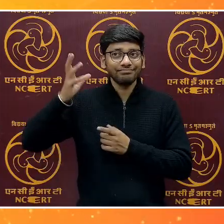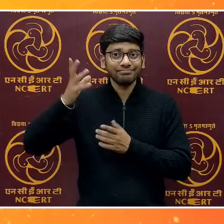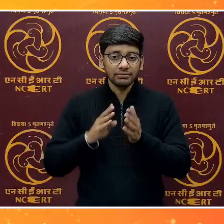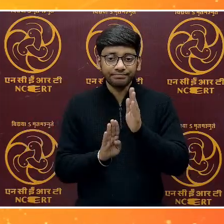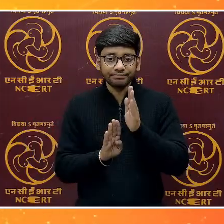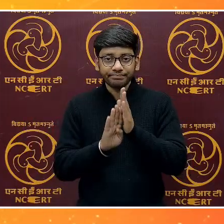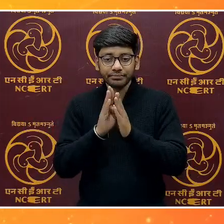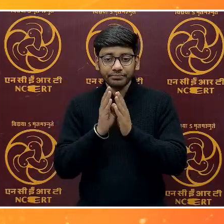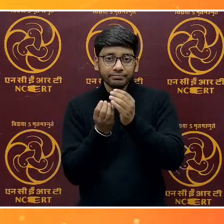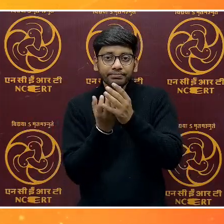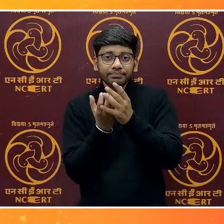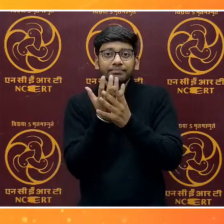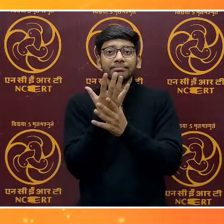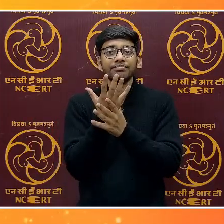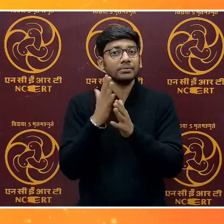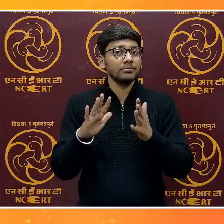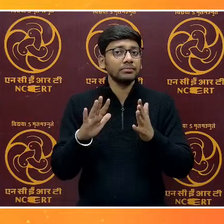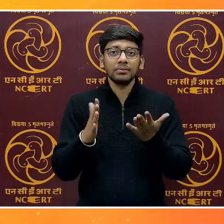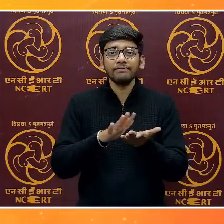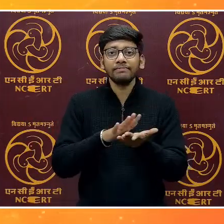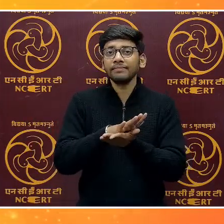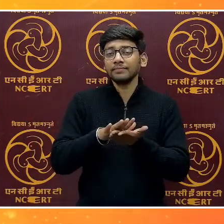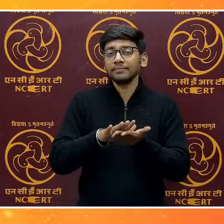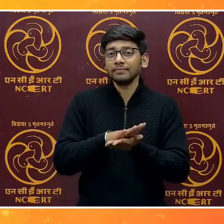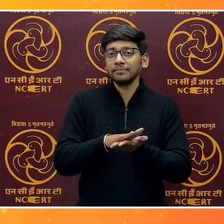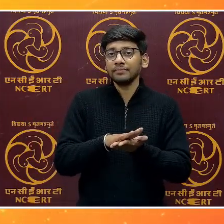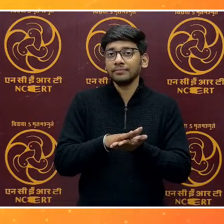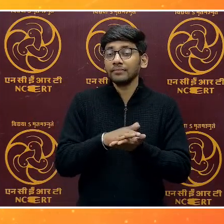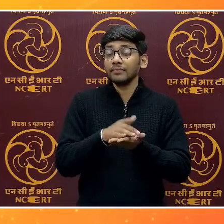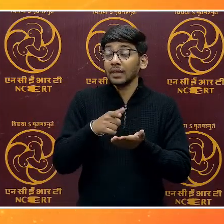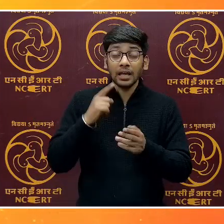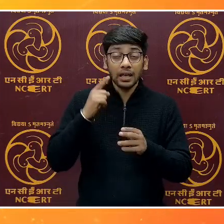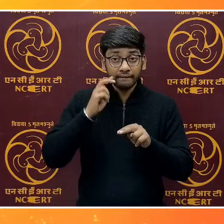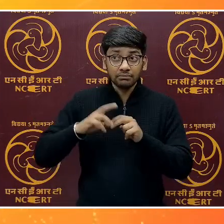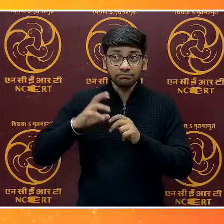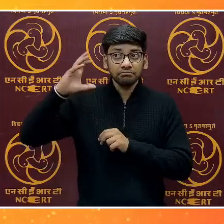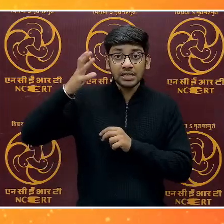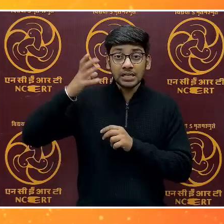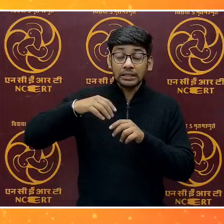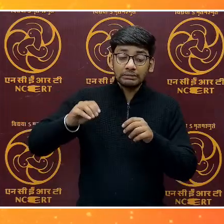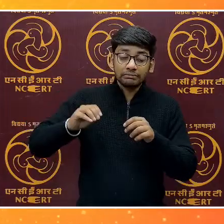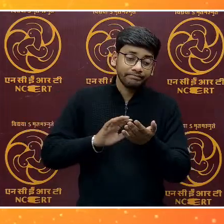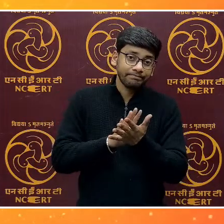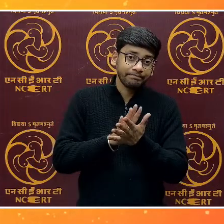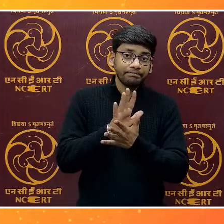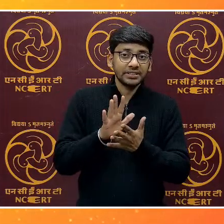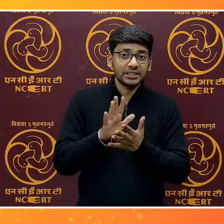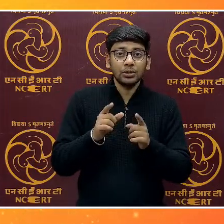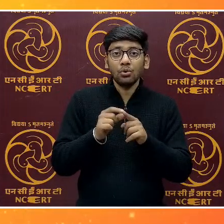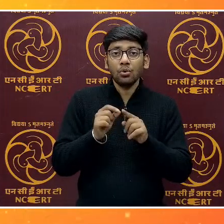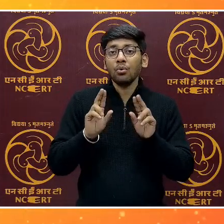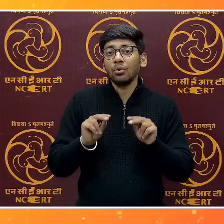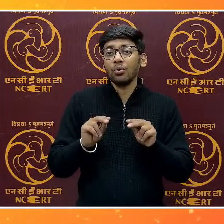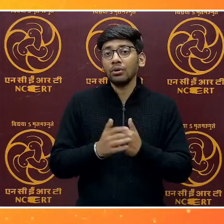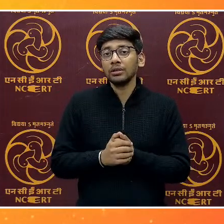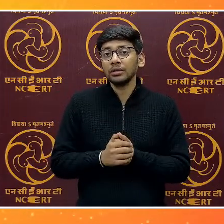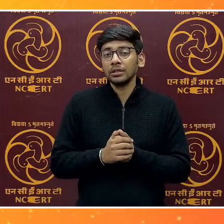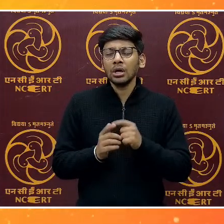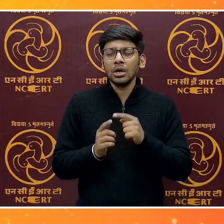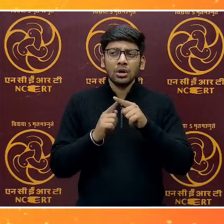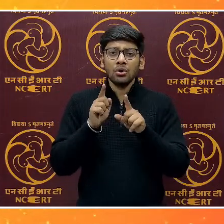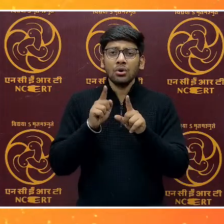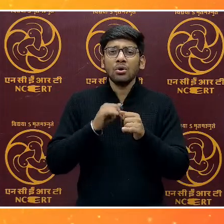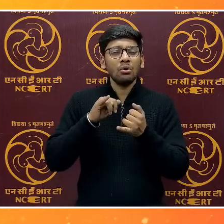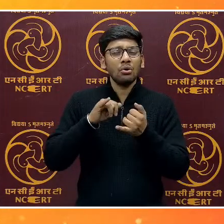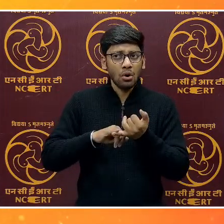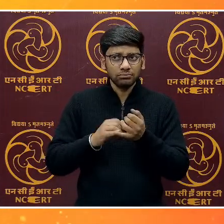of course. So, plants need sun's rays and light to grow. Yeah. That's totally true. And do toys need sun's